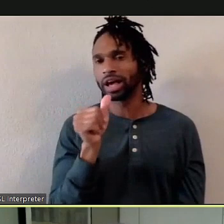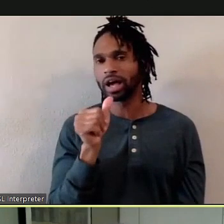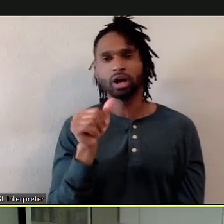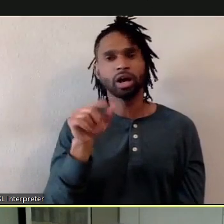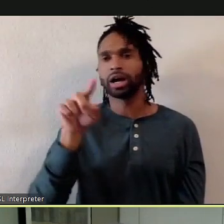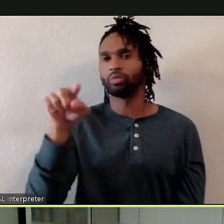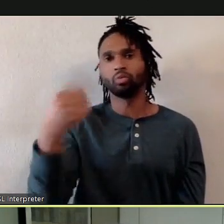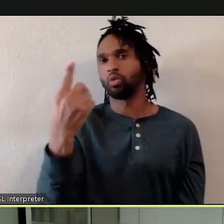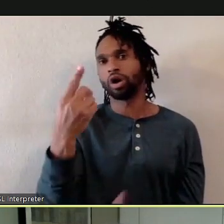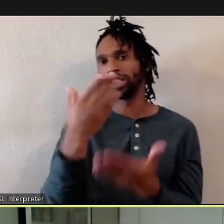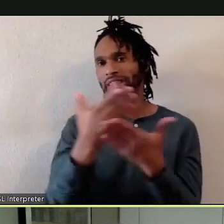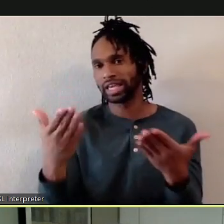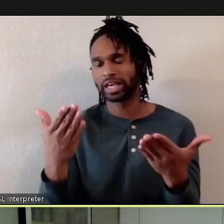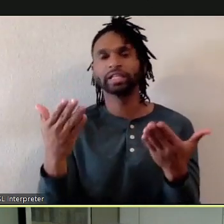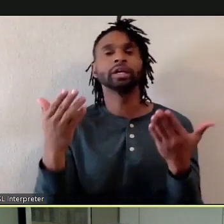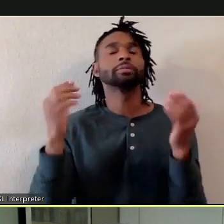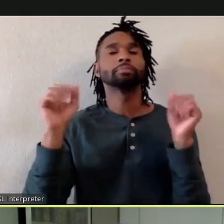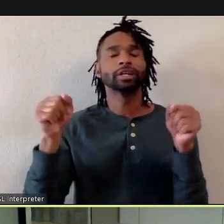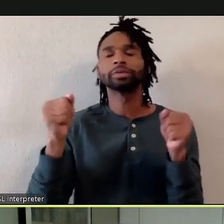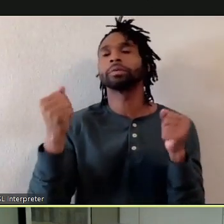factor. It's probably multifactorial.